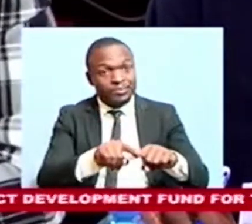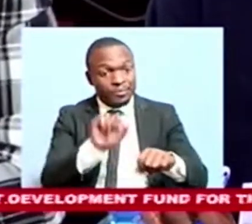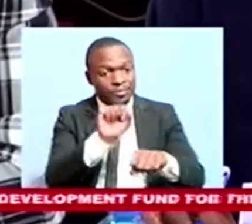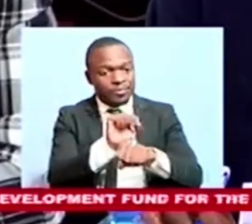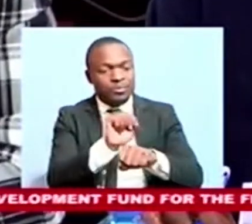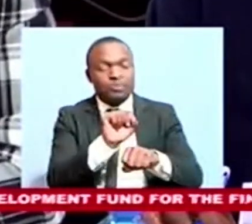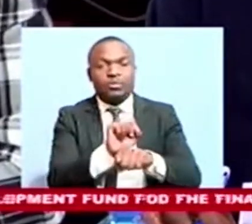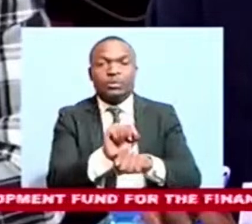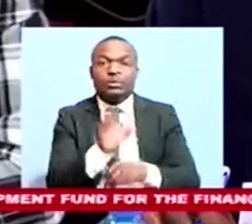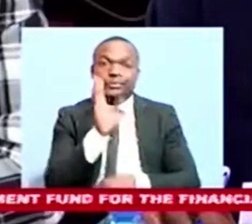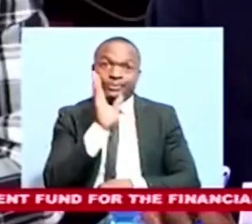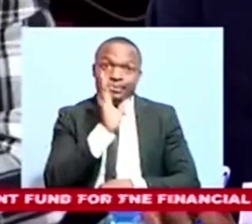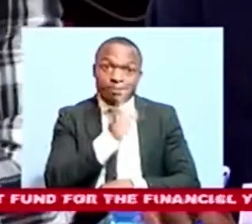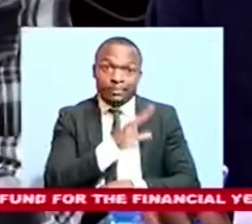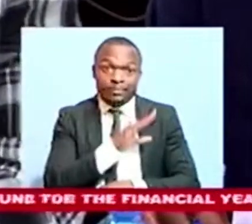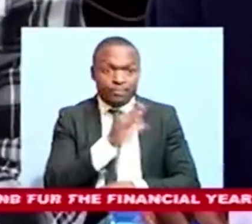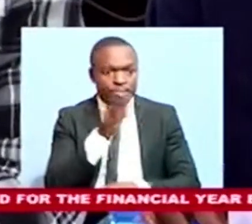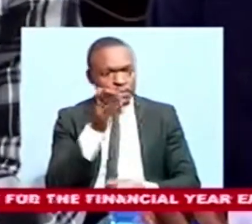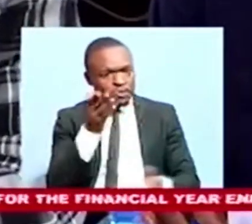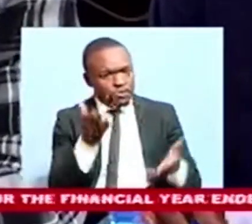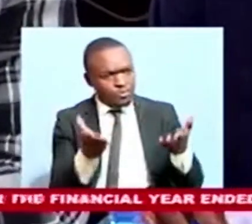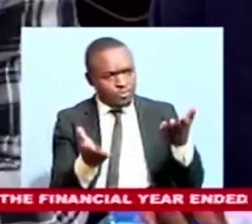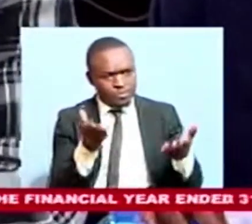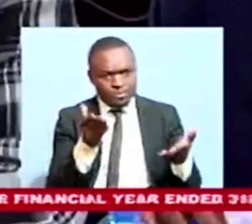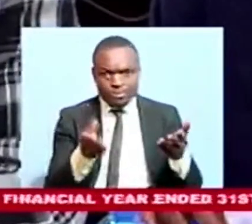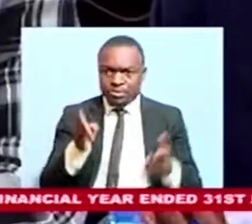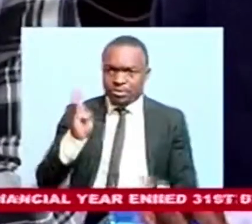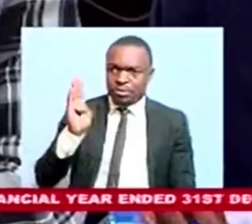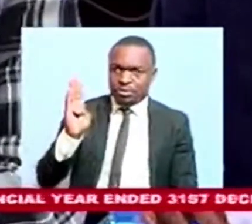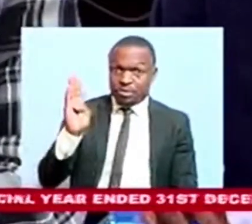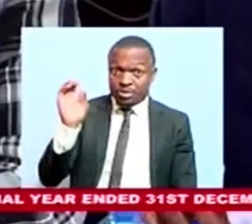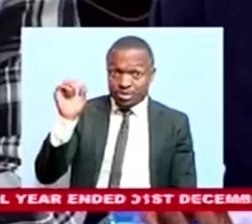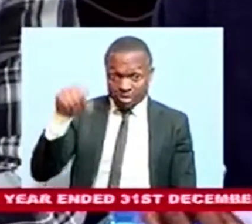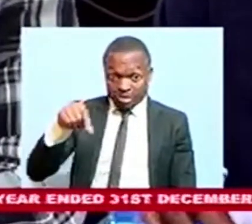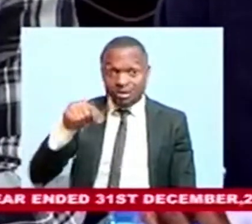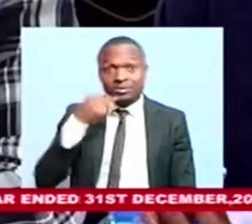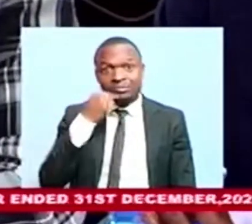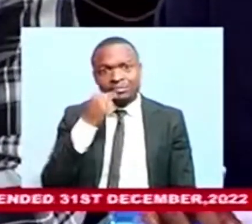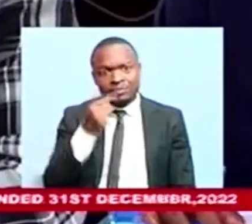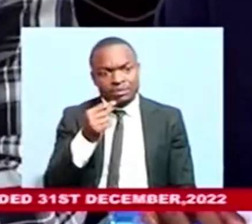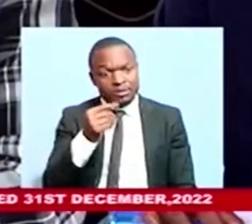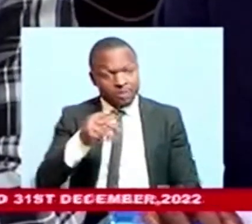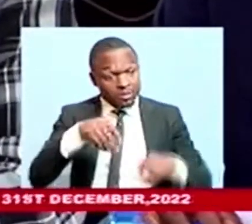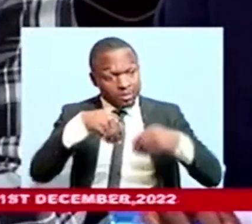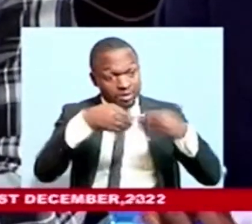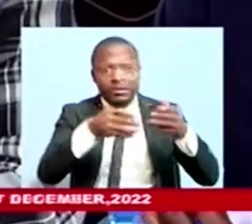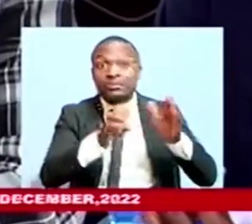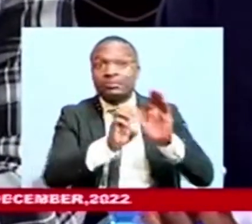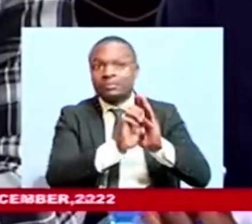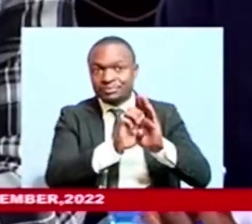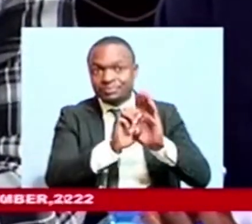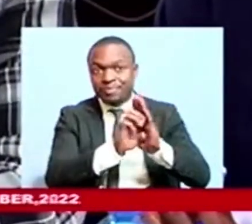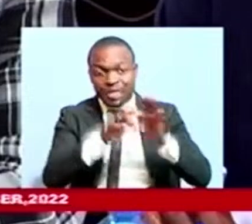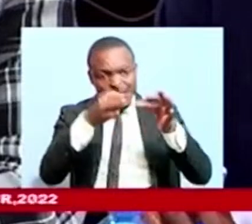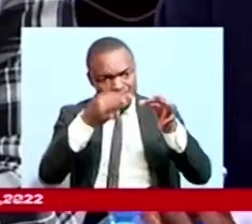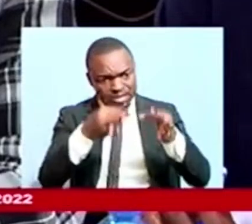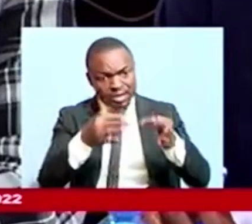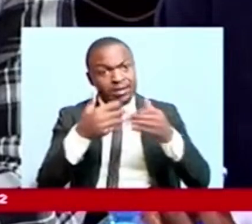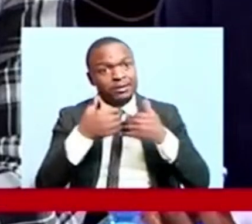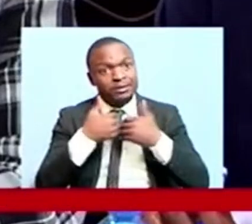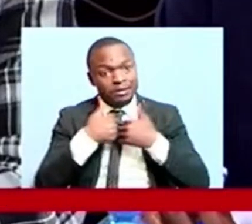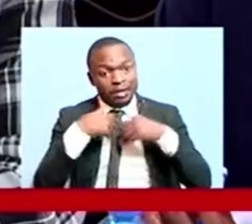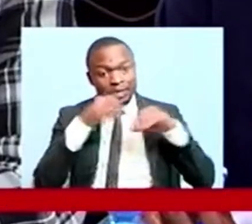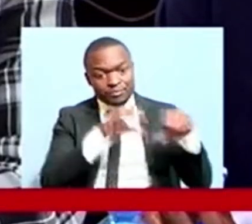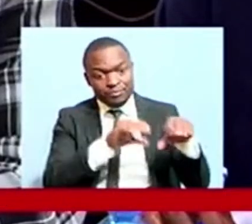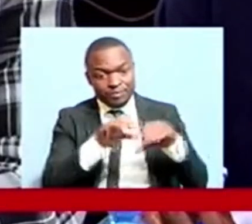done. So you compare the BOQ. Say if you are like, say, I'll give an example of if we have done like,